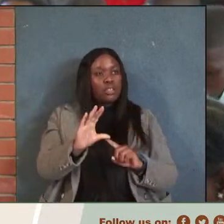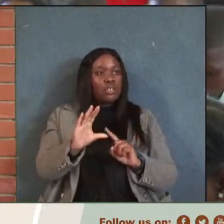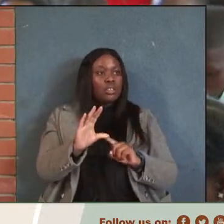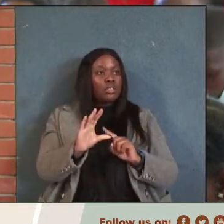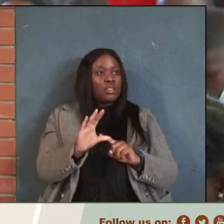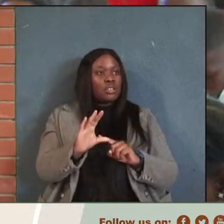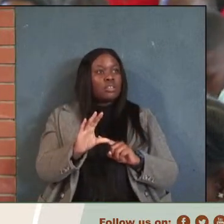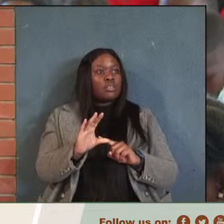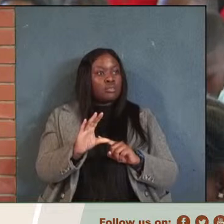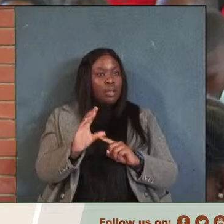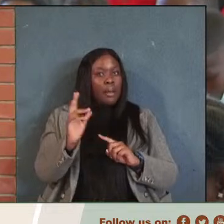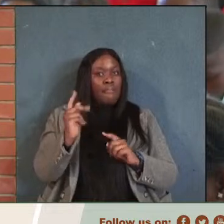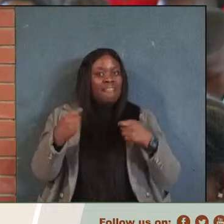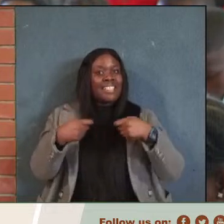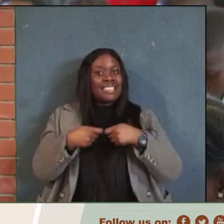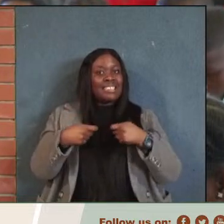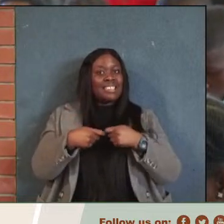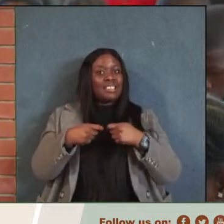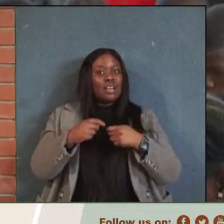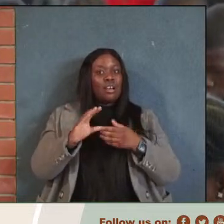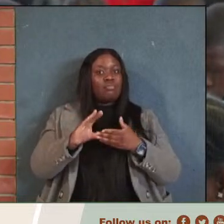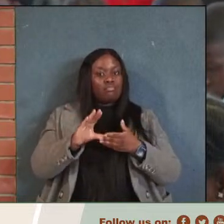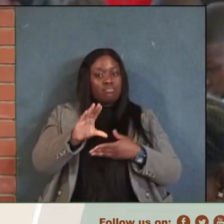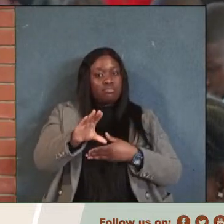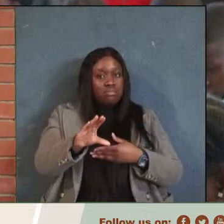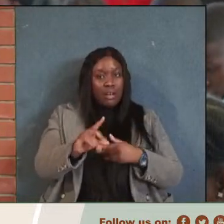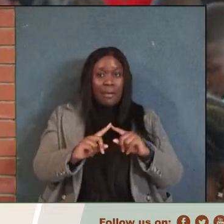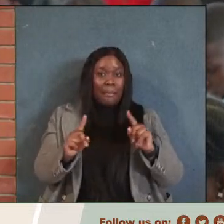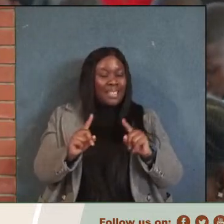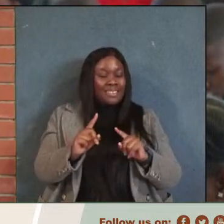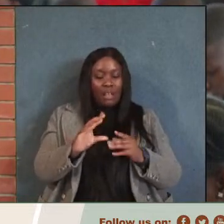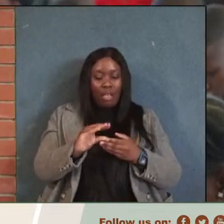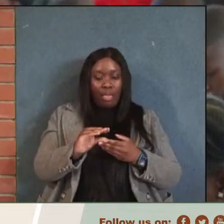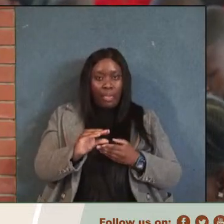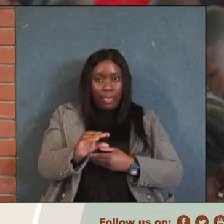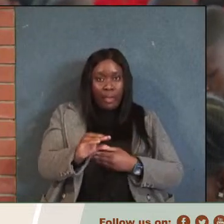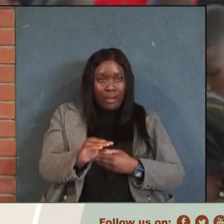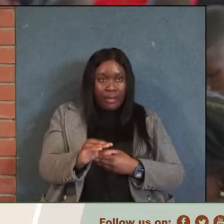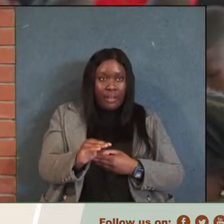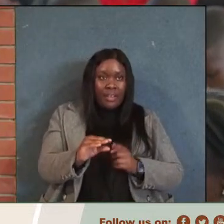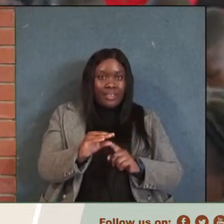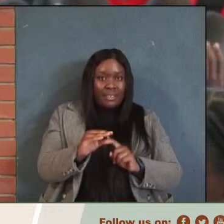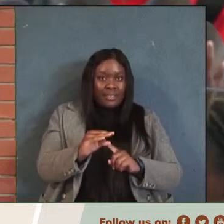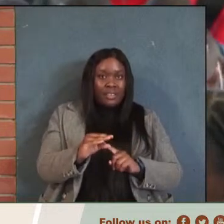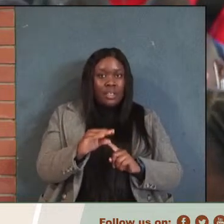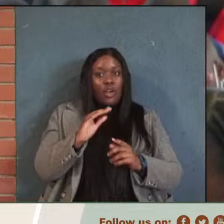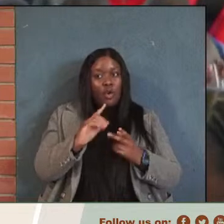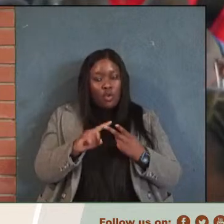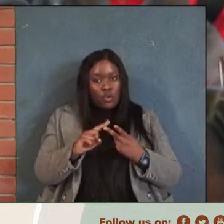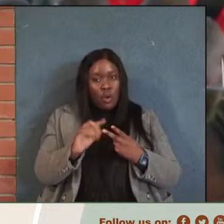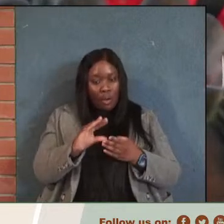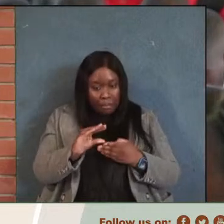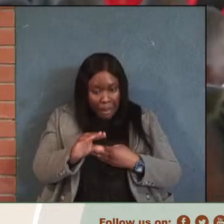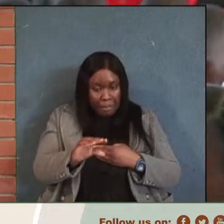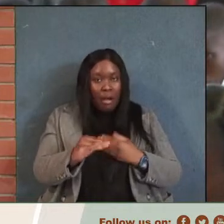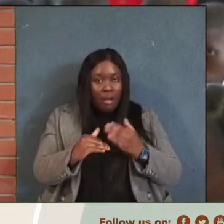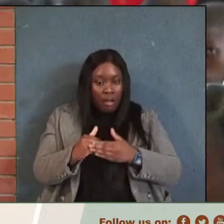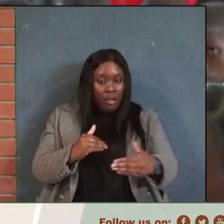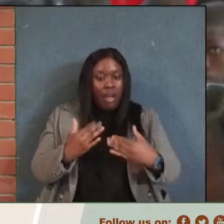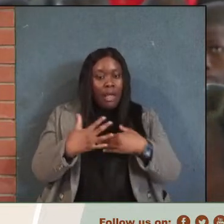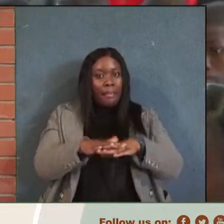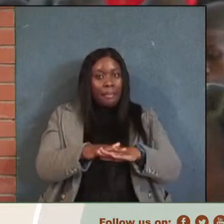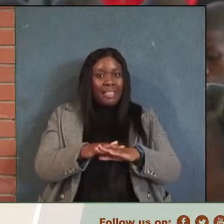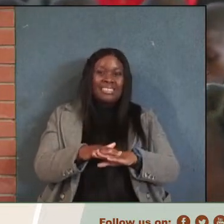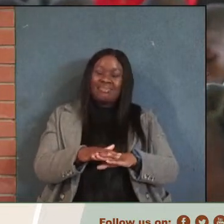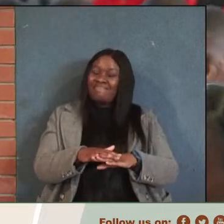providing funding, but the problem is this, the funding you're giving us is limited, and rather the current implementation strategy is not working for us. Rather,